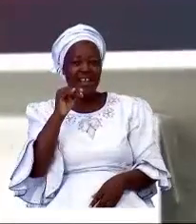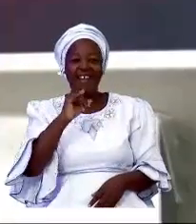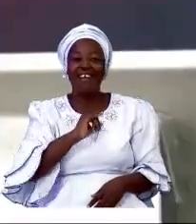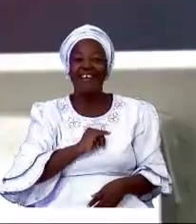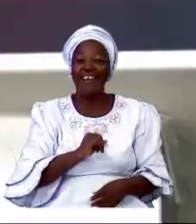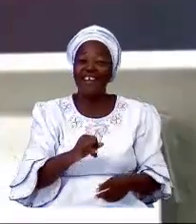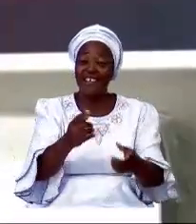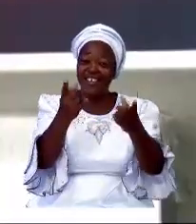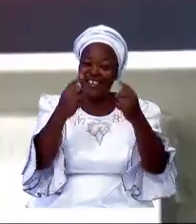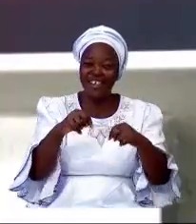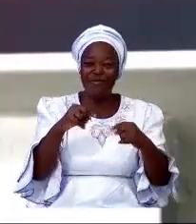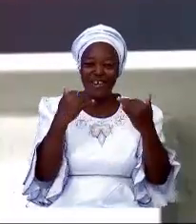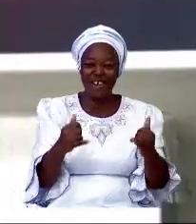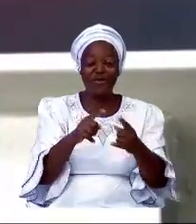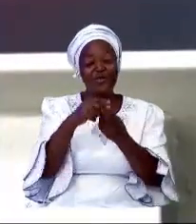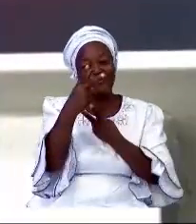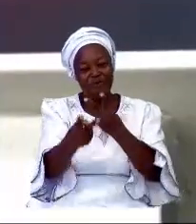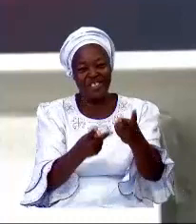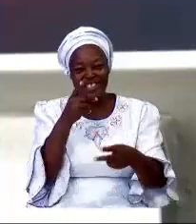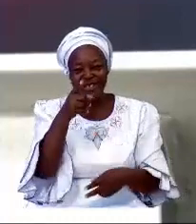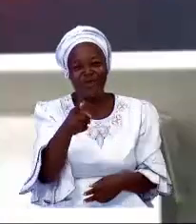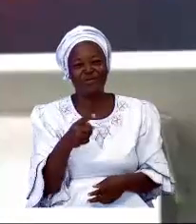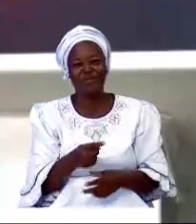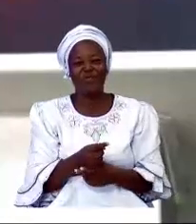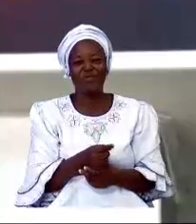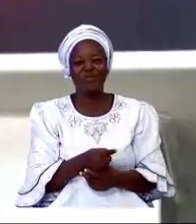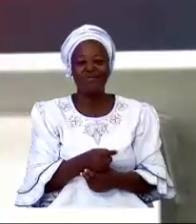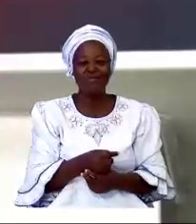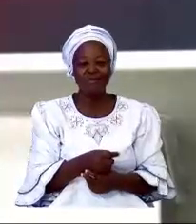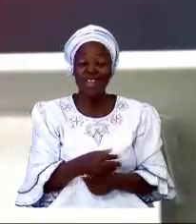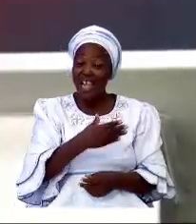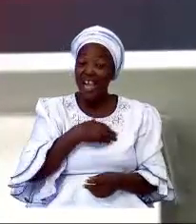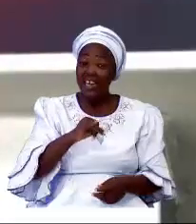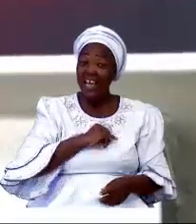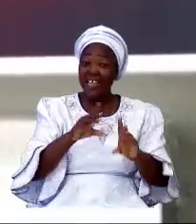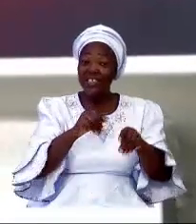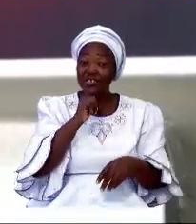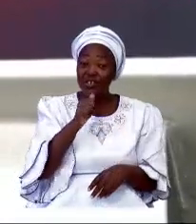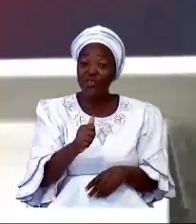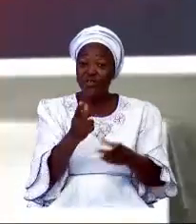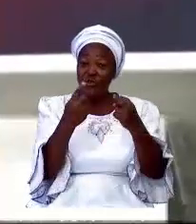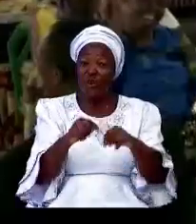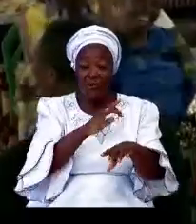me. Look up here. I came now to visit you.